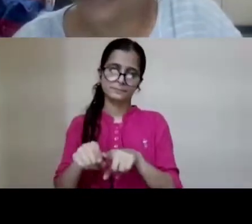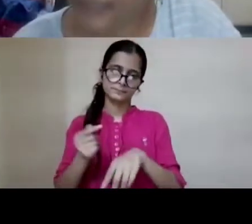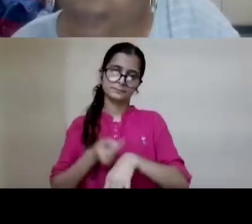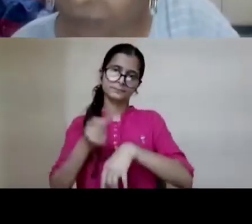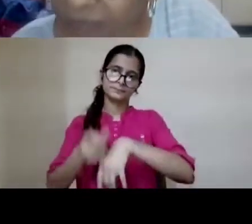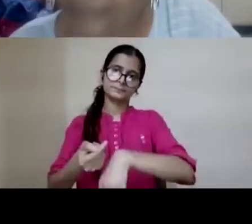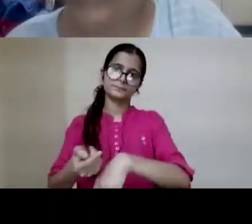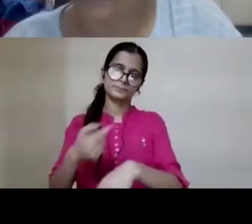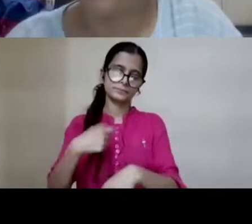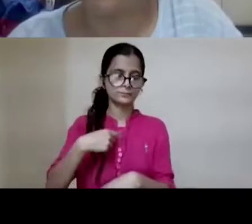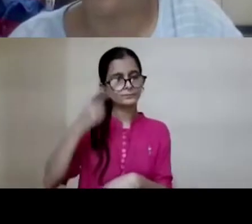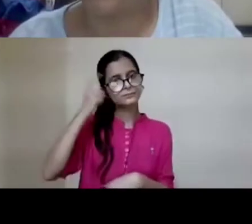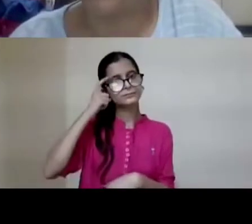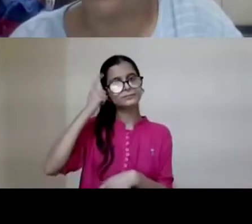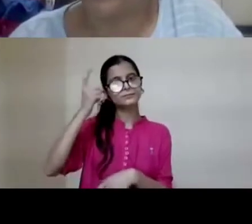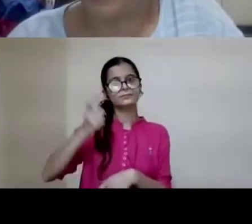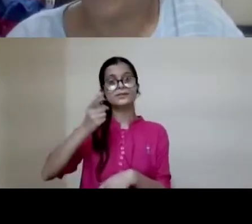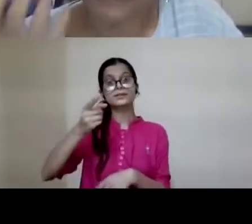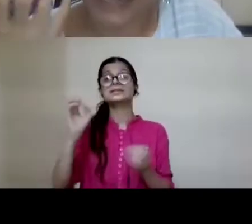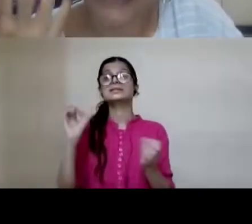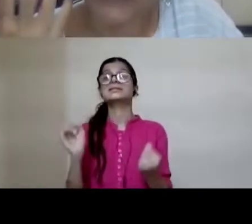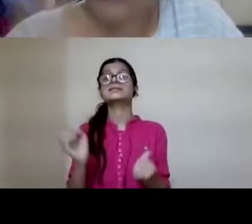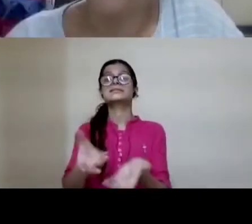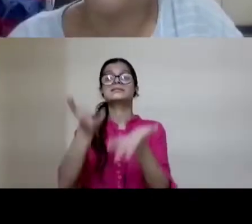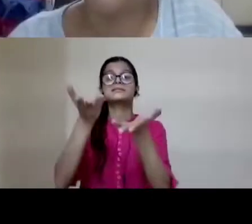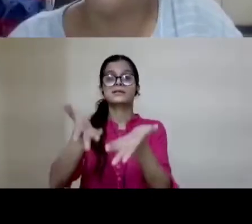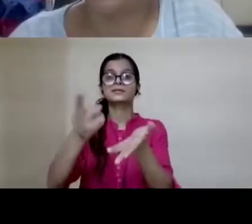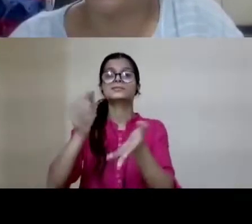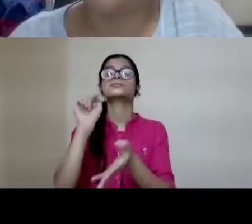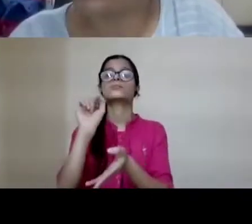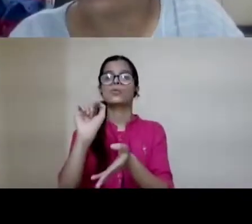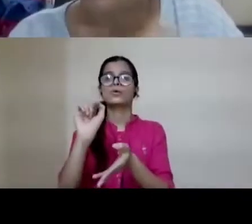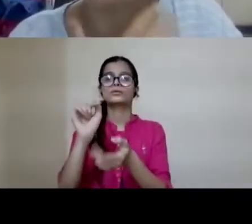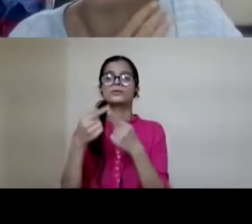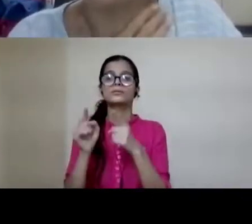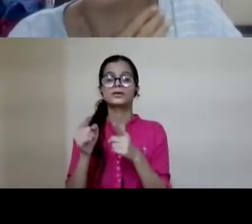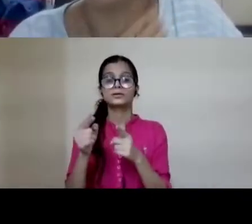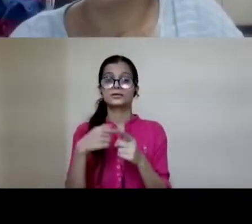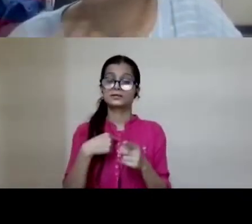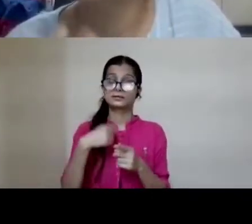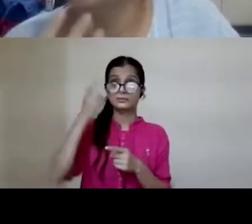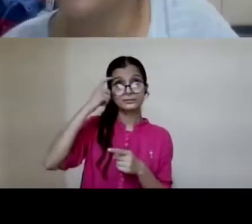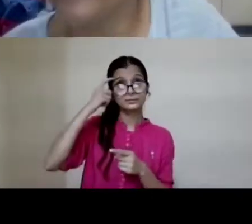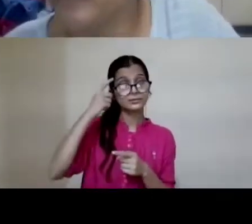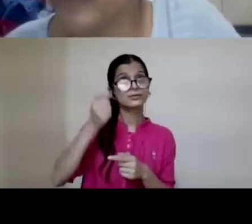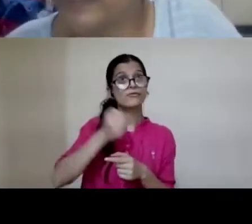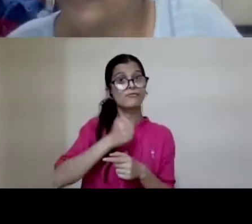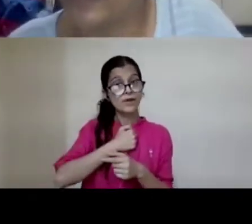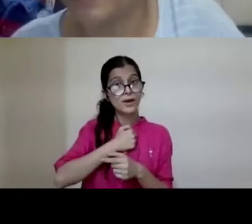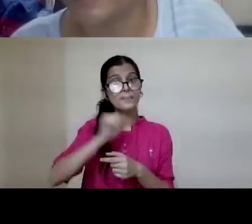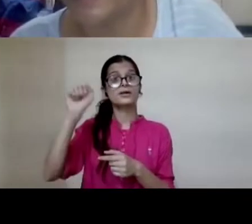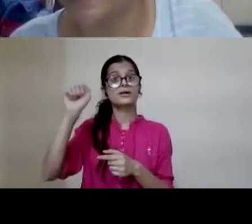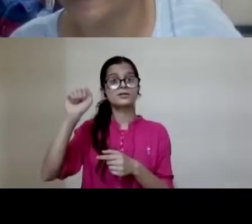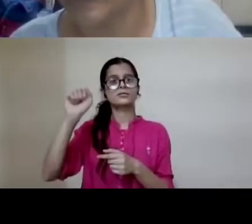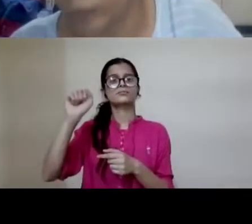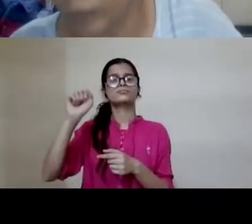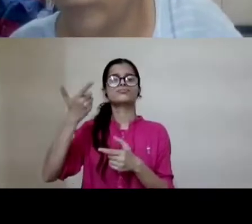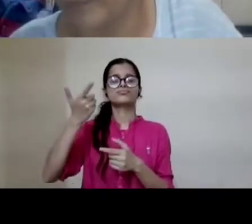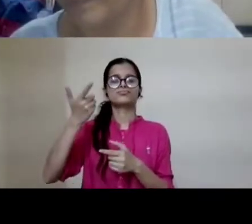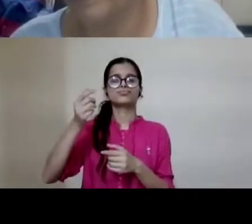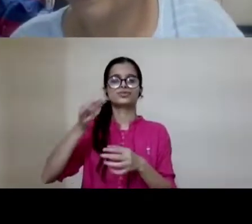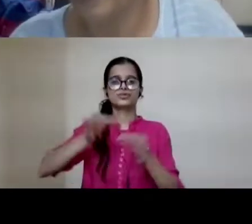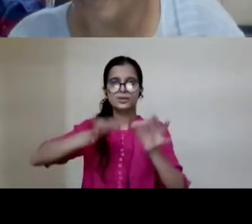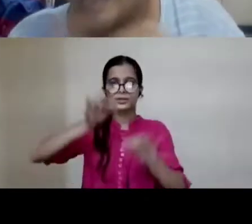of, I think that was a starting point. But I do think that just as feminism started with its first concern with